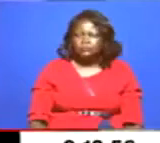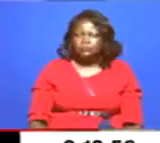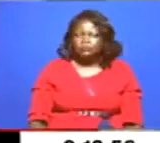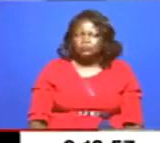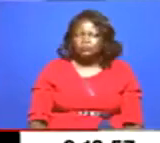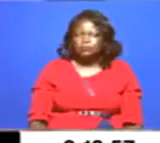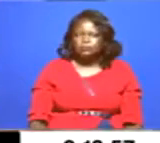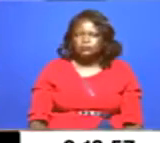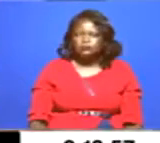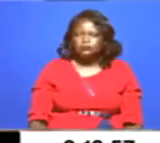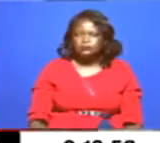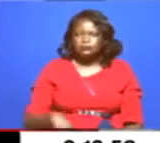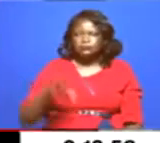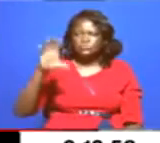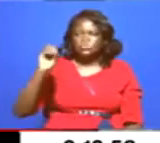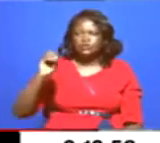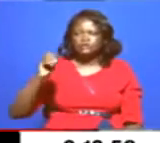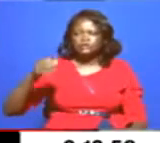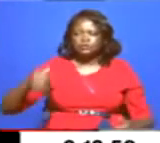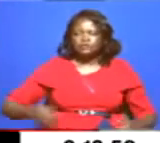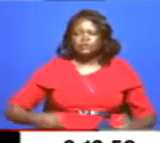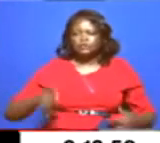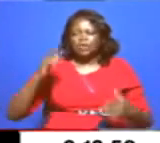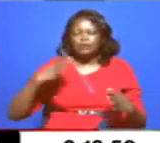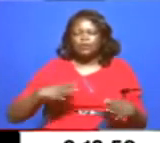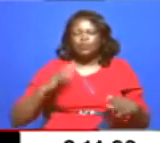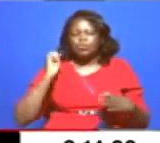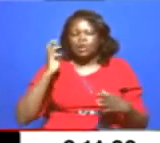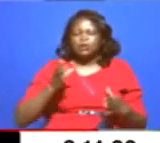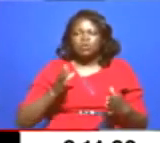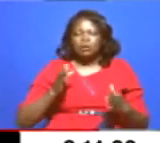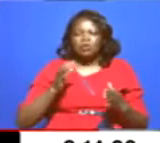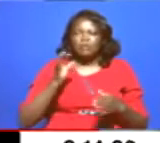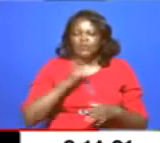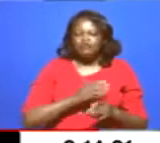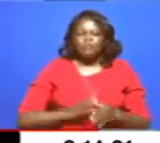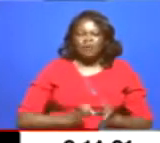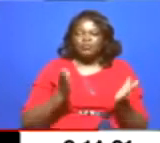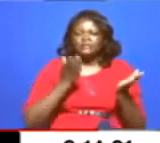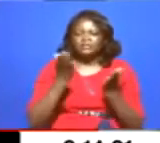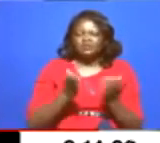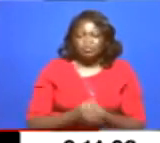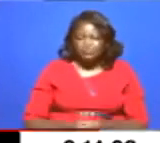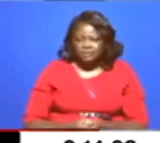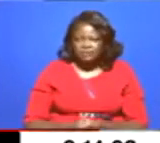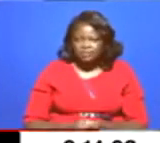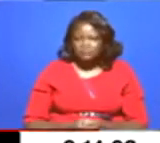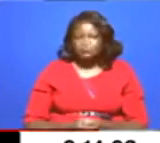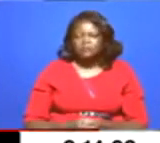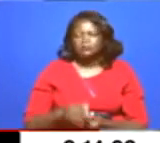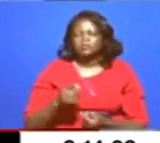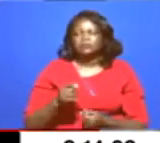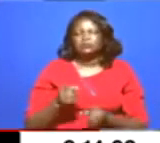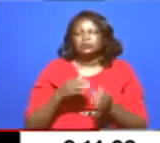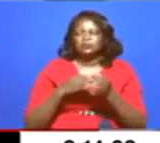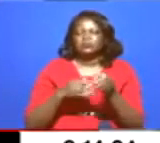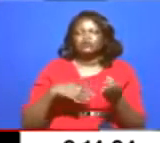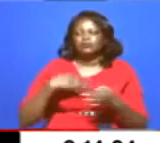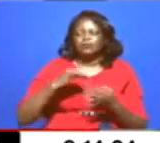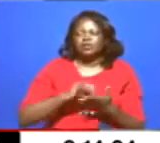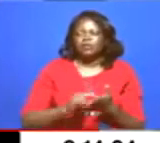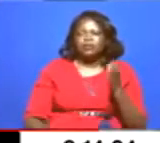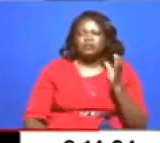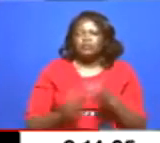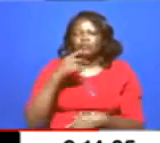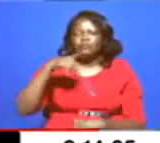And 50 young Kenyans will benefit from Public Service Emerging Leaders Fellowship that was inaugurated by the Public Service